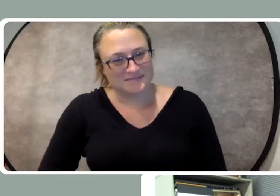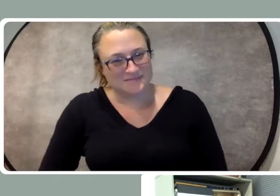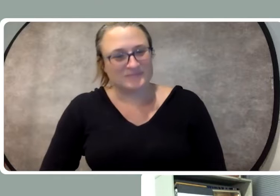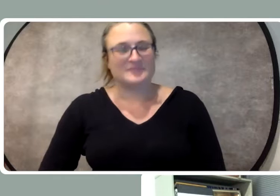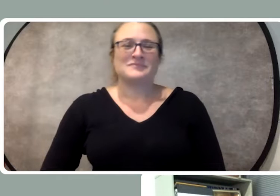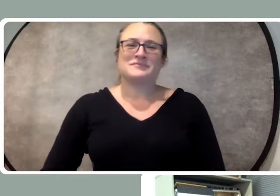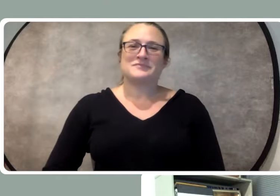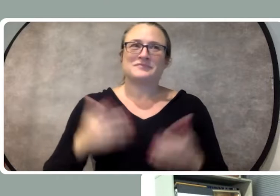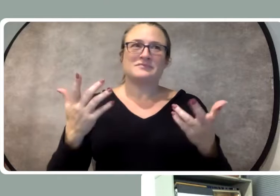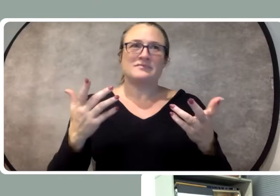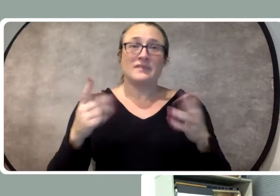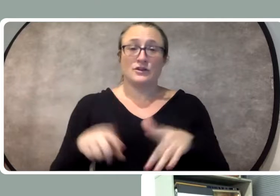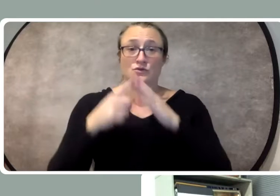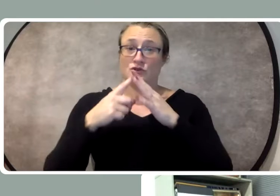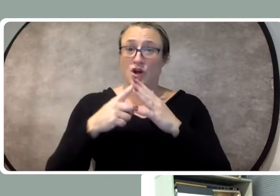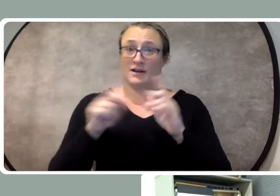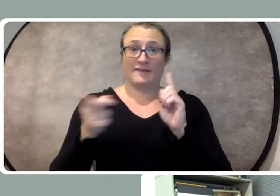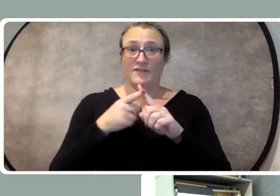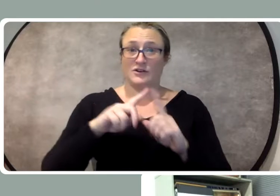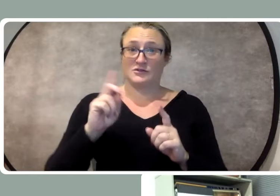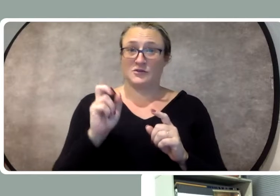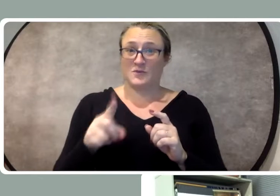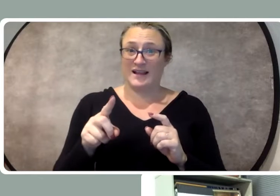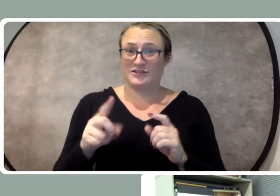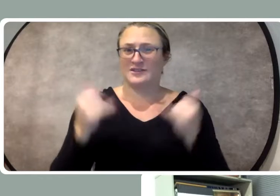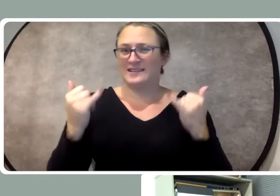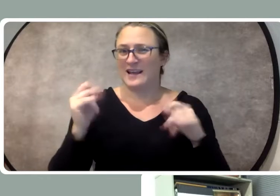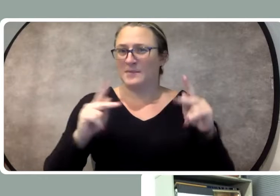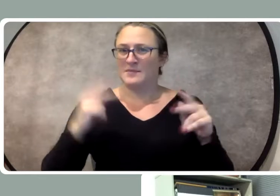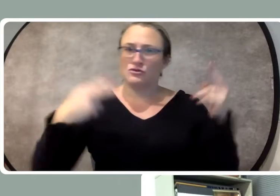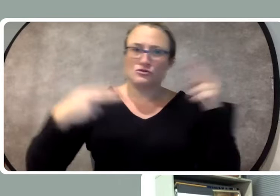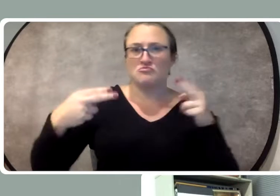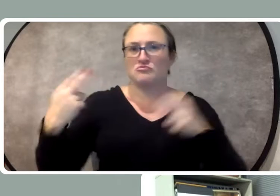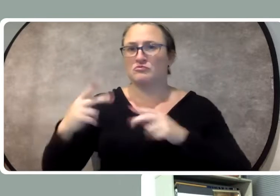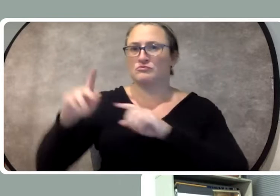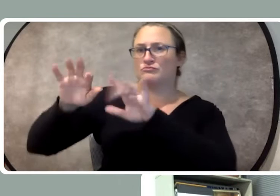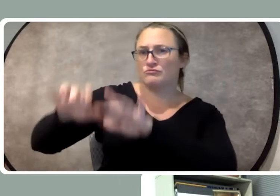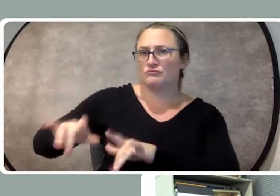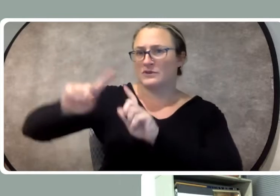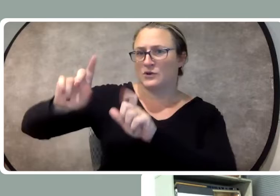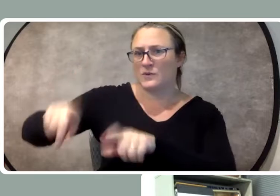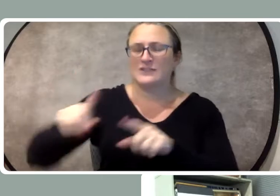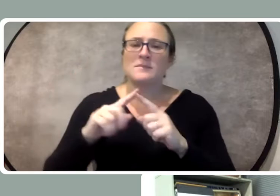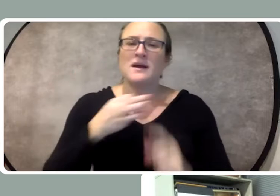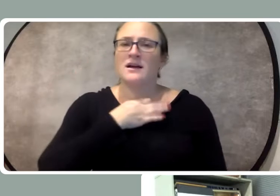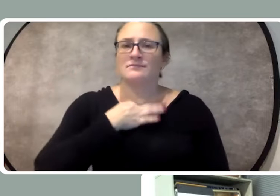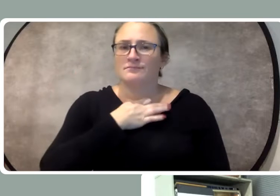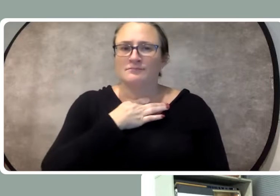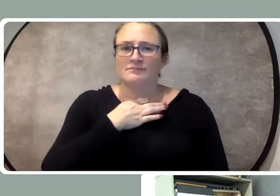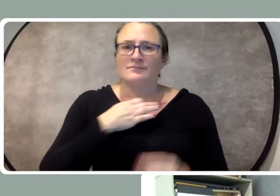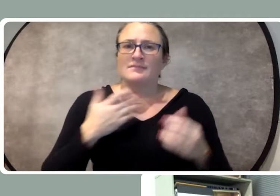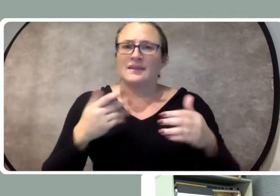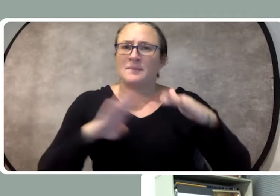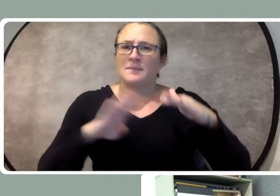So to start, as people begin to bring their questions to us, why don't we start just with the